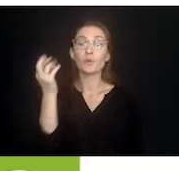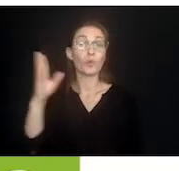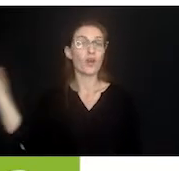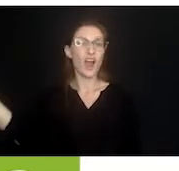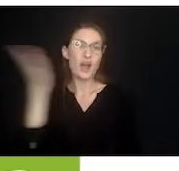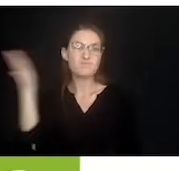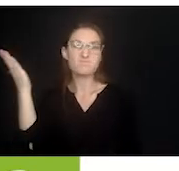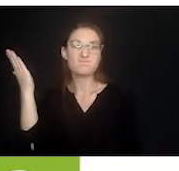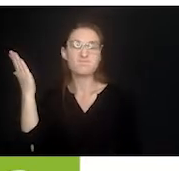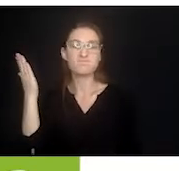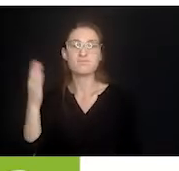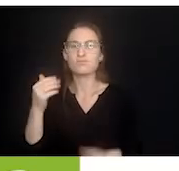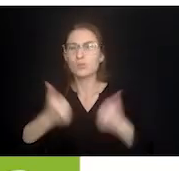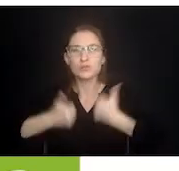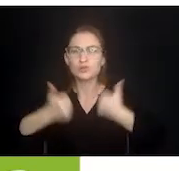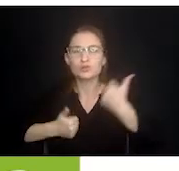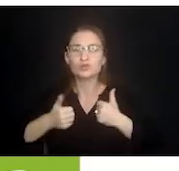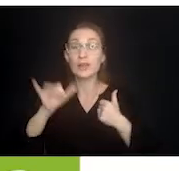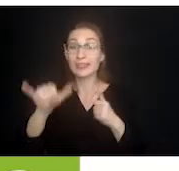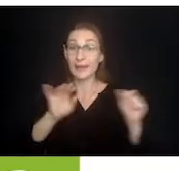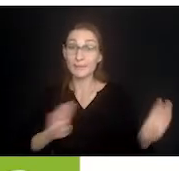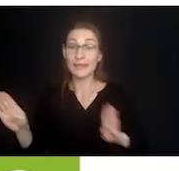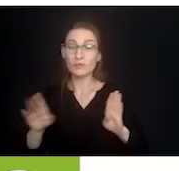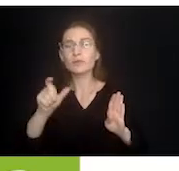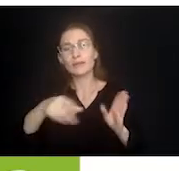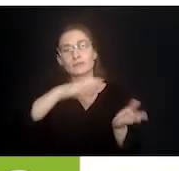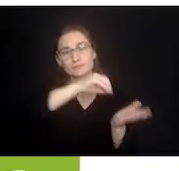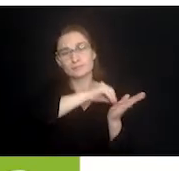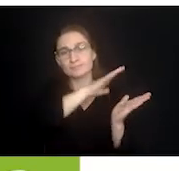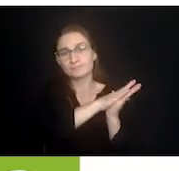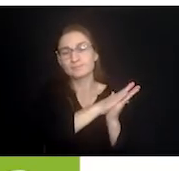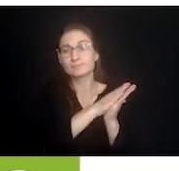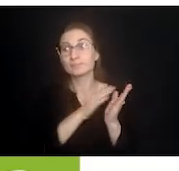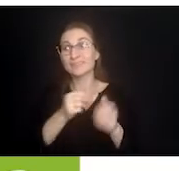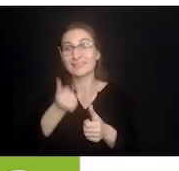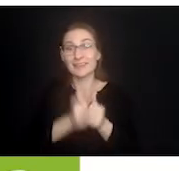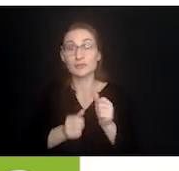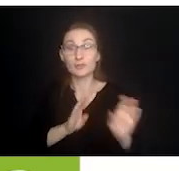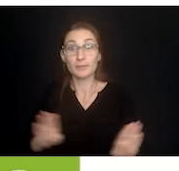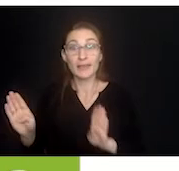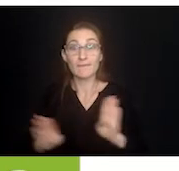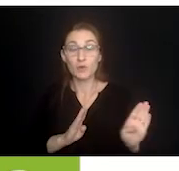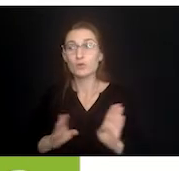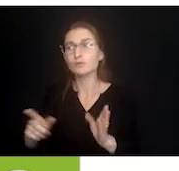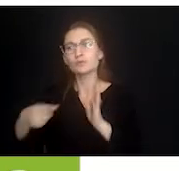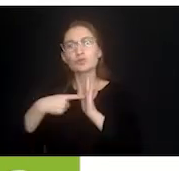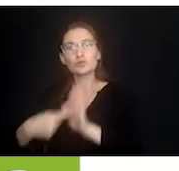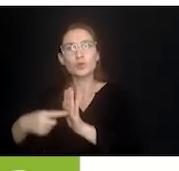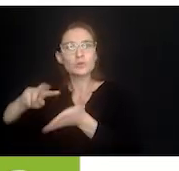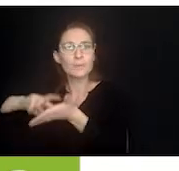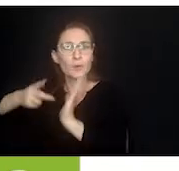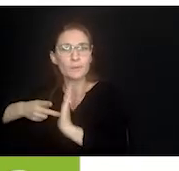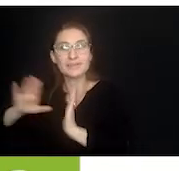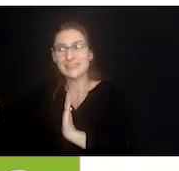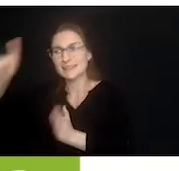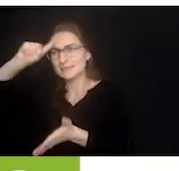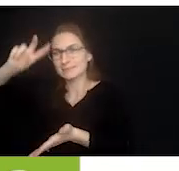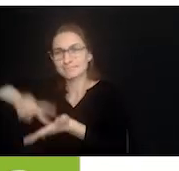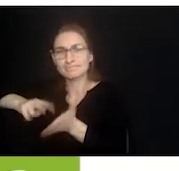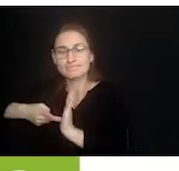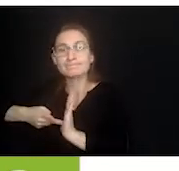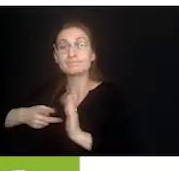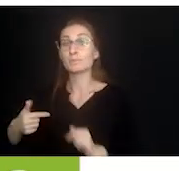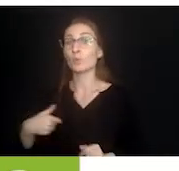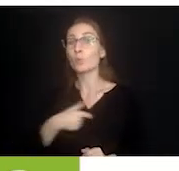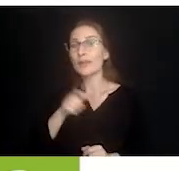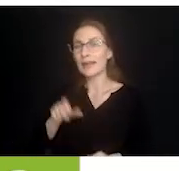leaving marks on his body? This is important behavior to capture because each behavior serves a purpose. And for Richie, it was up to us